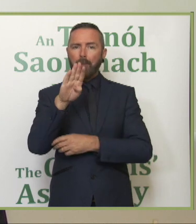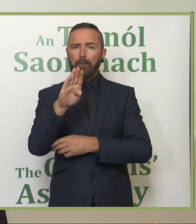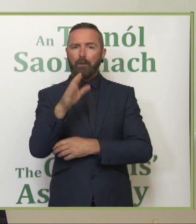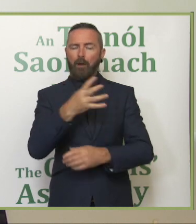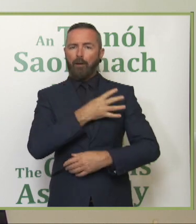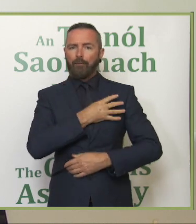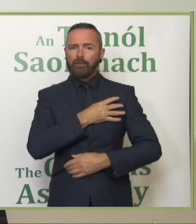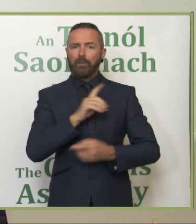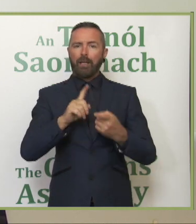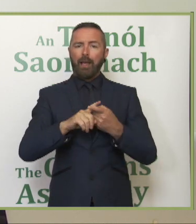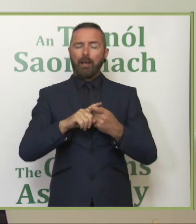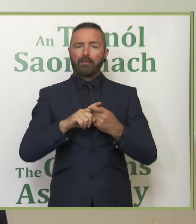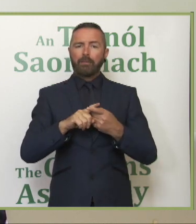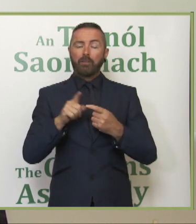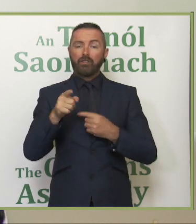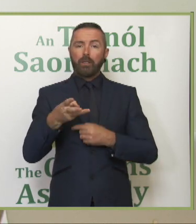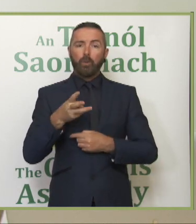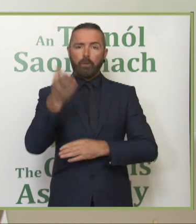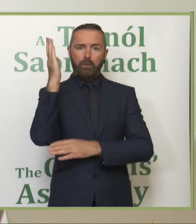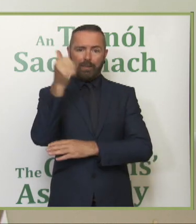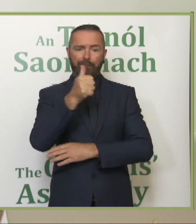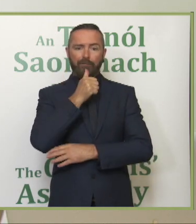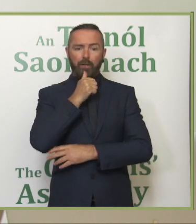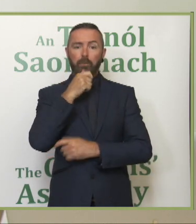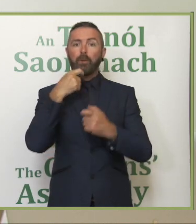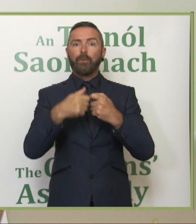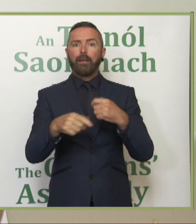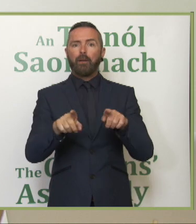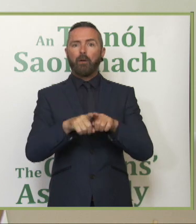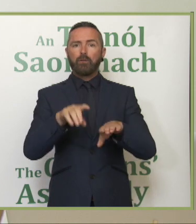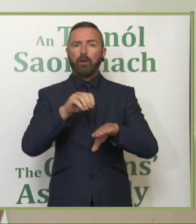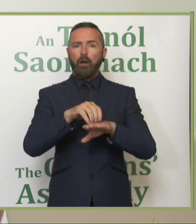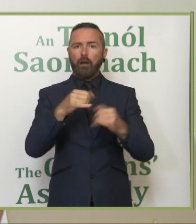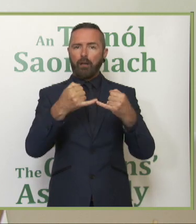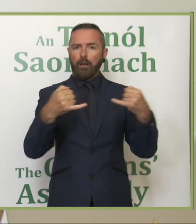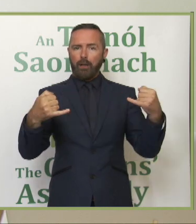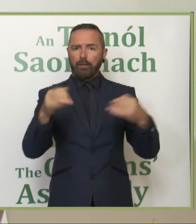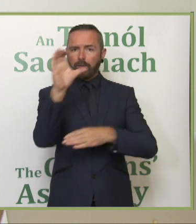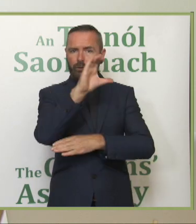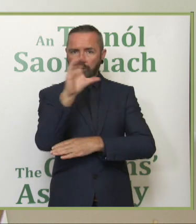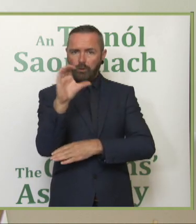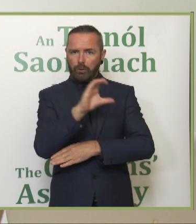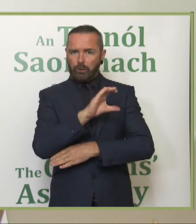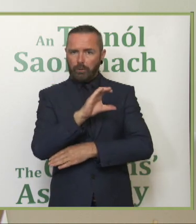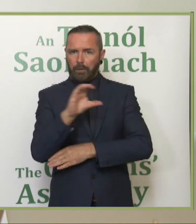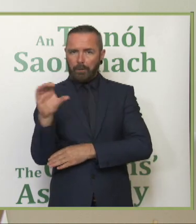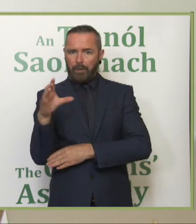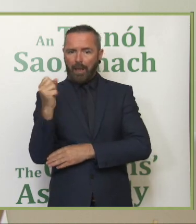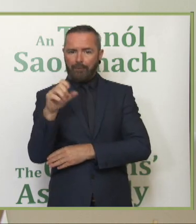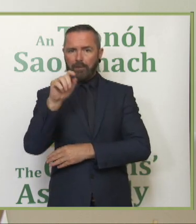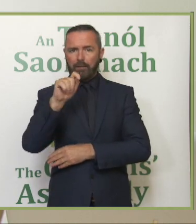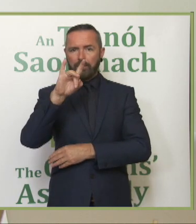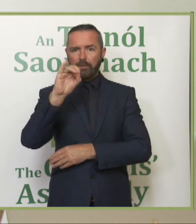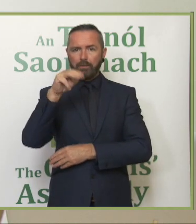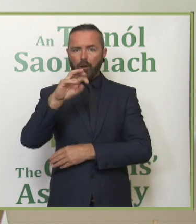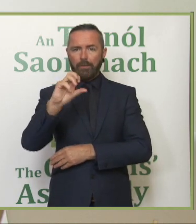And Giovanna will present firstly, but we've also should have online, if we do have online as well, in case Thomas will be online. I'll